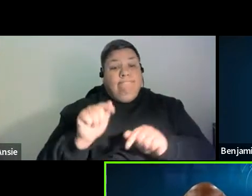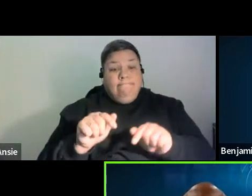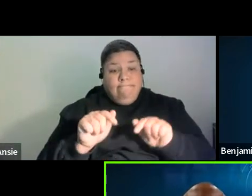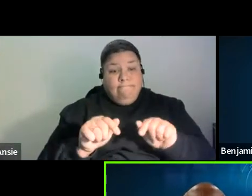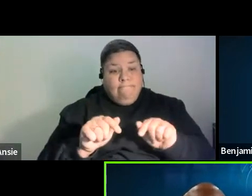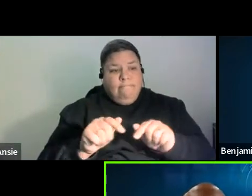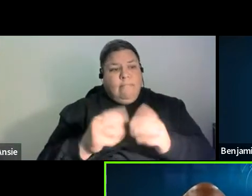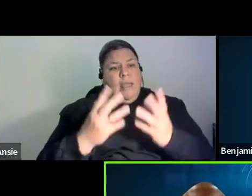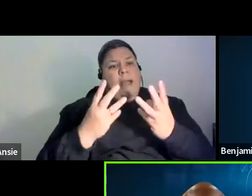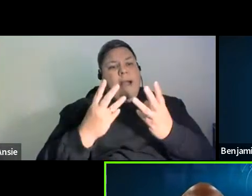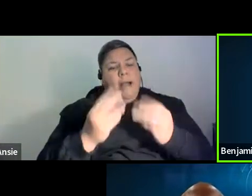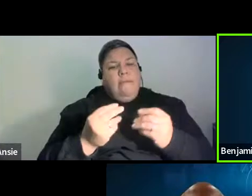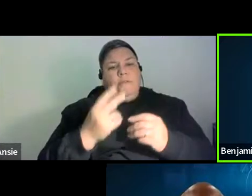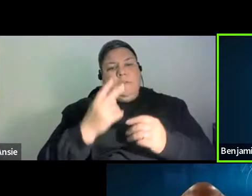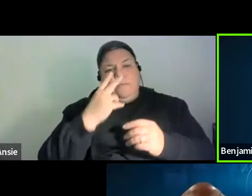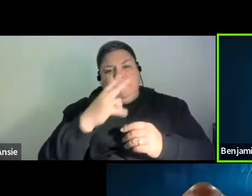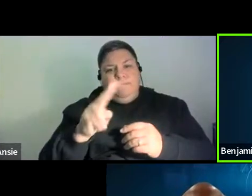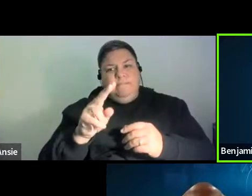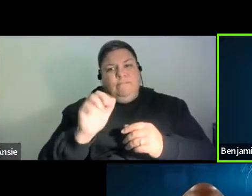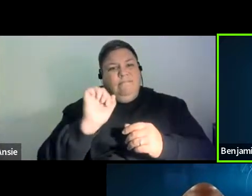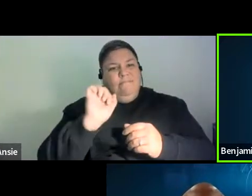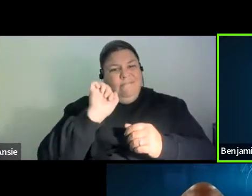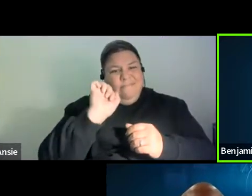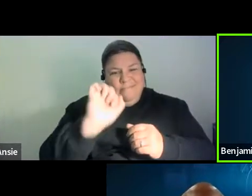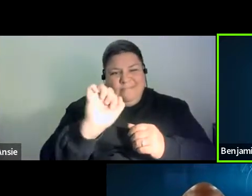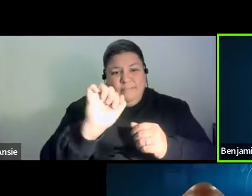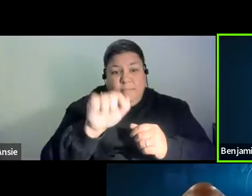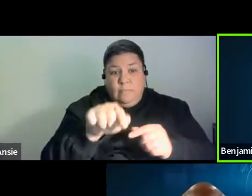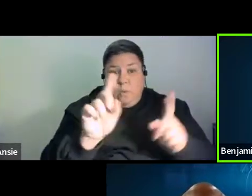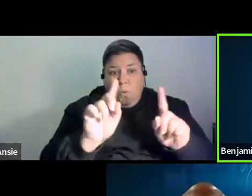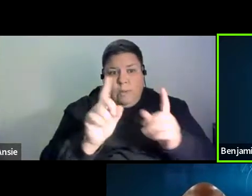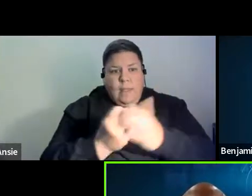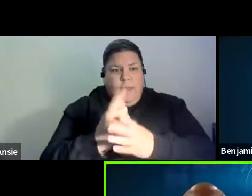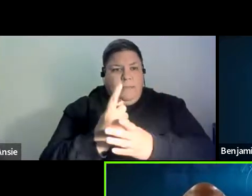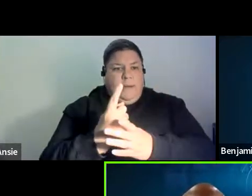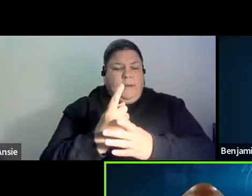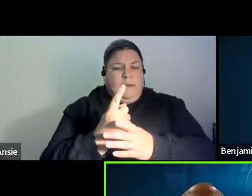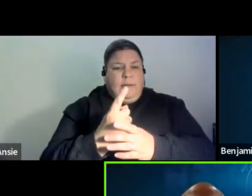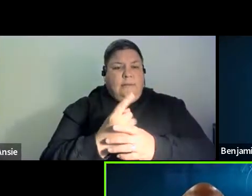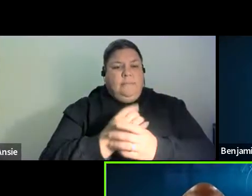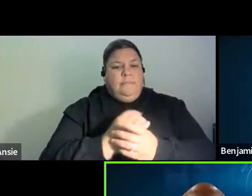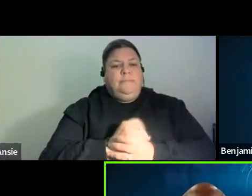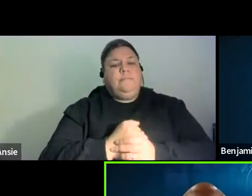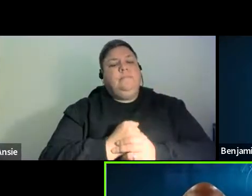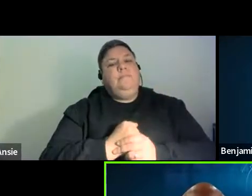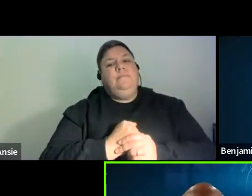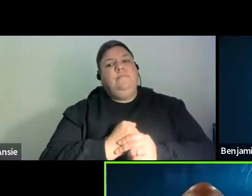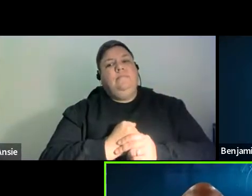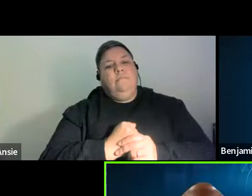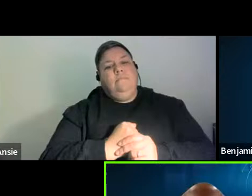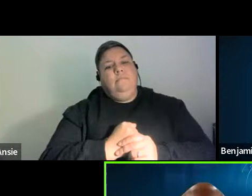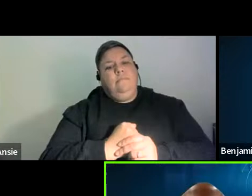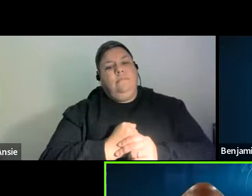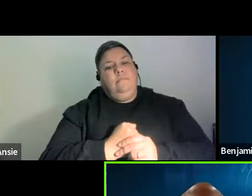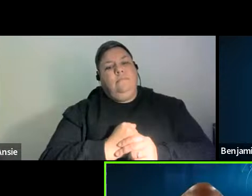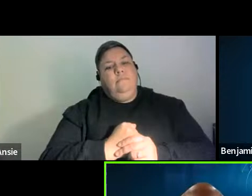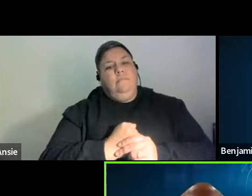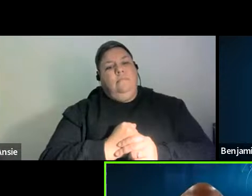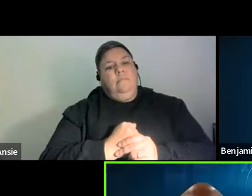we'd have to look at each case specifically in order for us to get back to the taxpayer. Okay, this can be done by